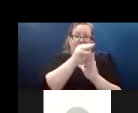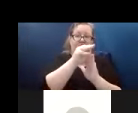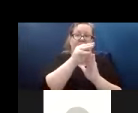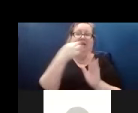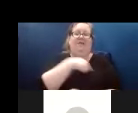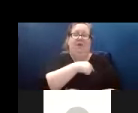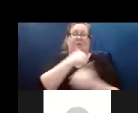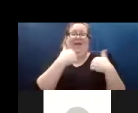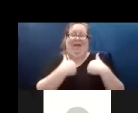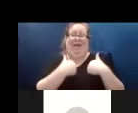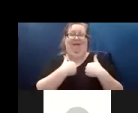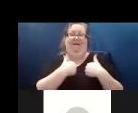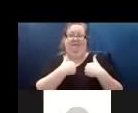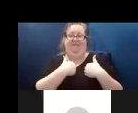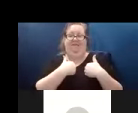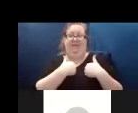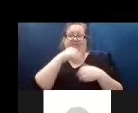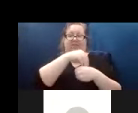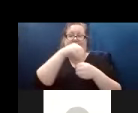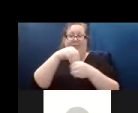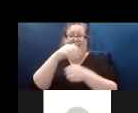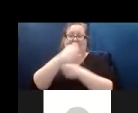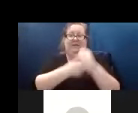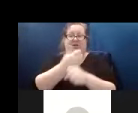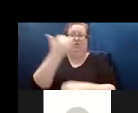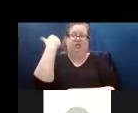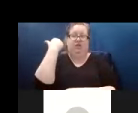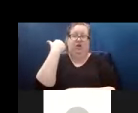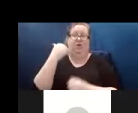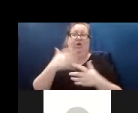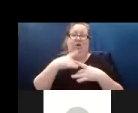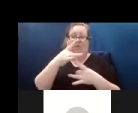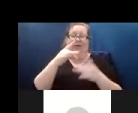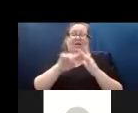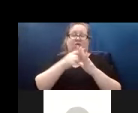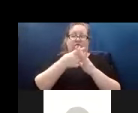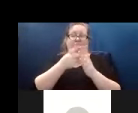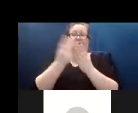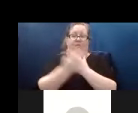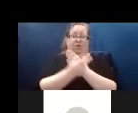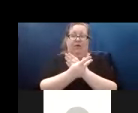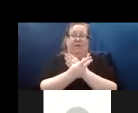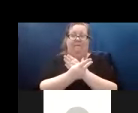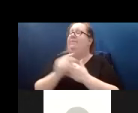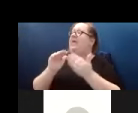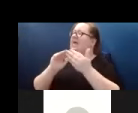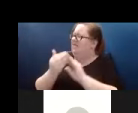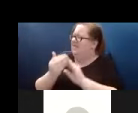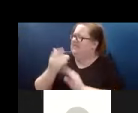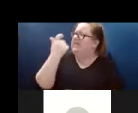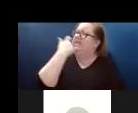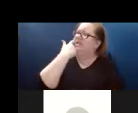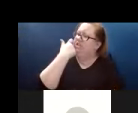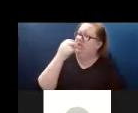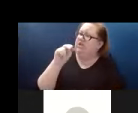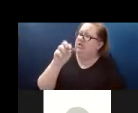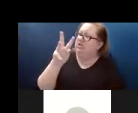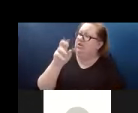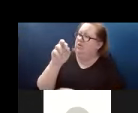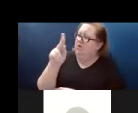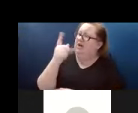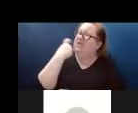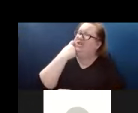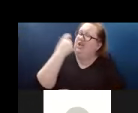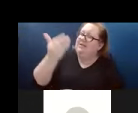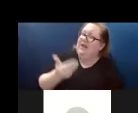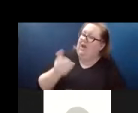have trees that were planted years ago. We'd like to start a program to. The city of Newark just hired an arborist.